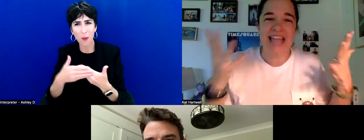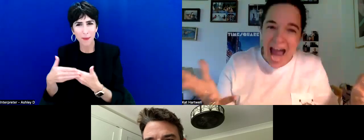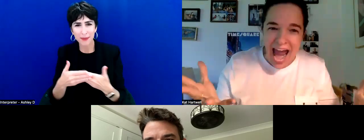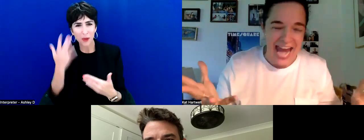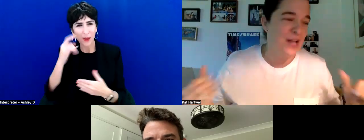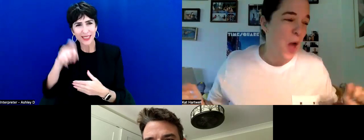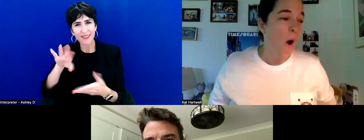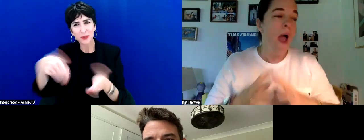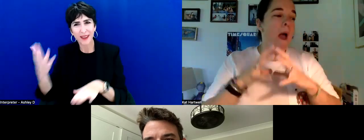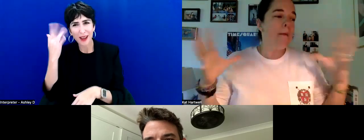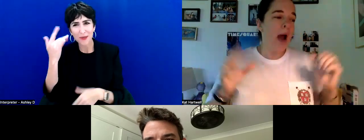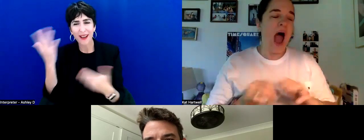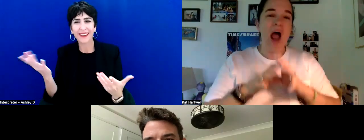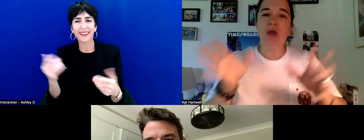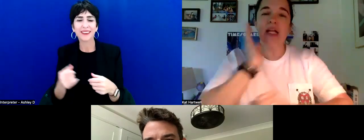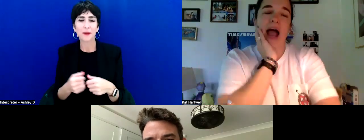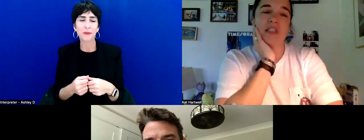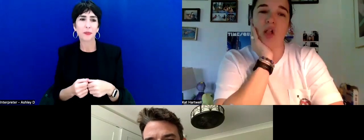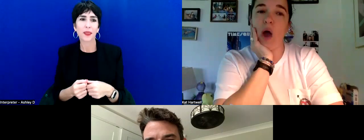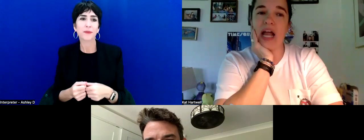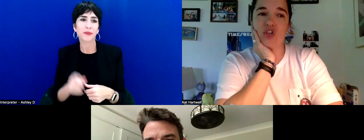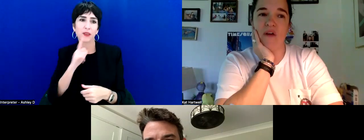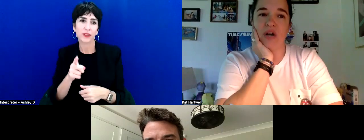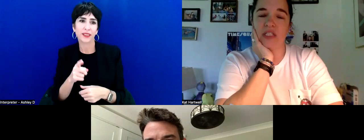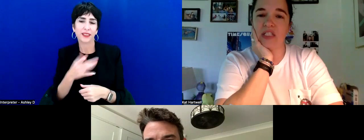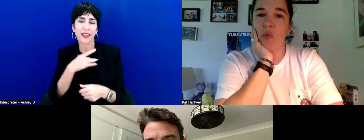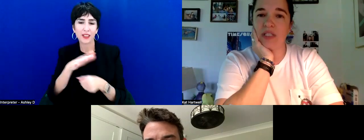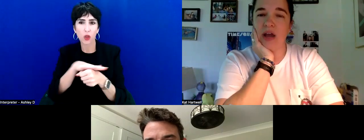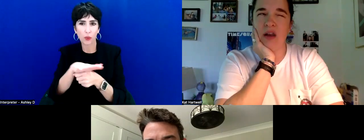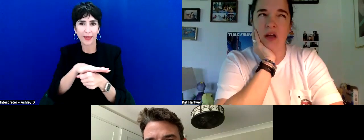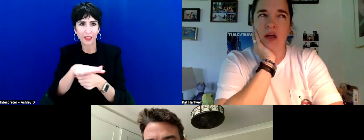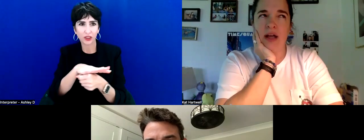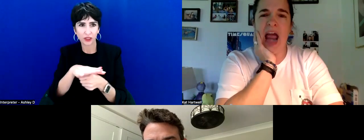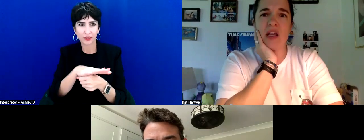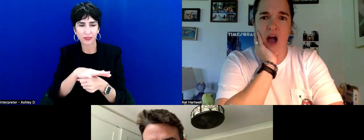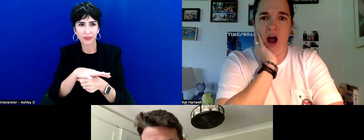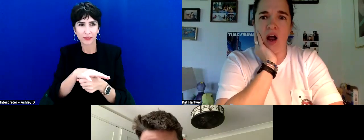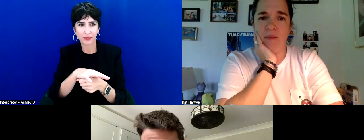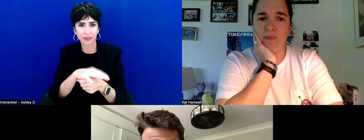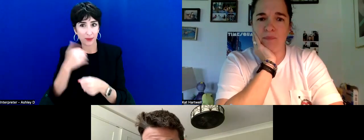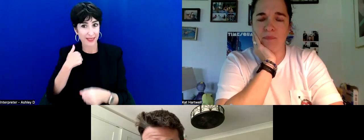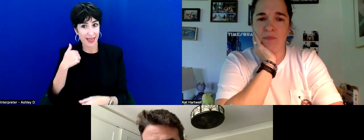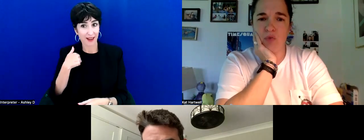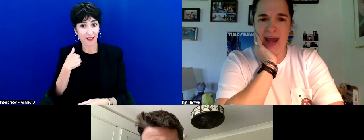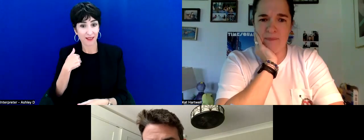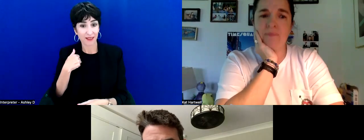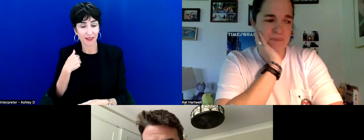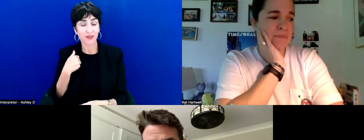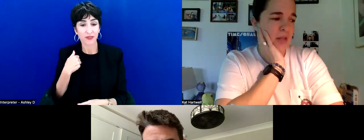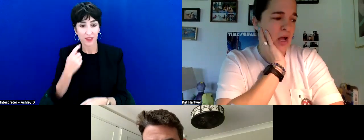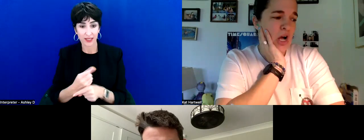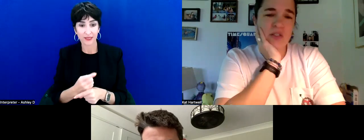he have to die? You know, I Uh, really liked the location of it since it was in Canada,